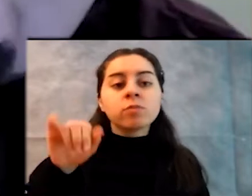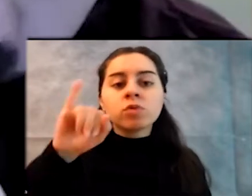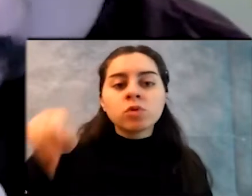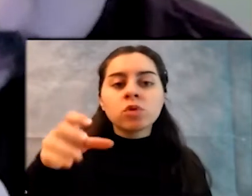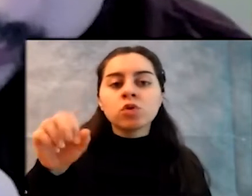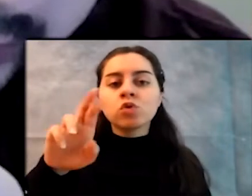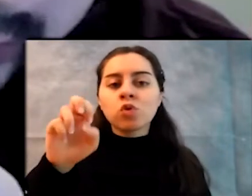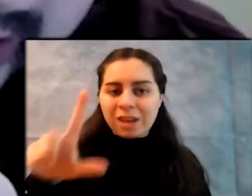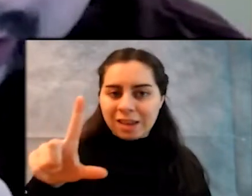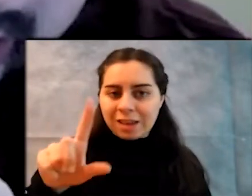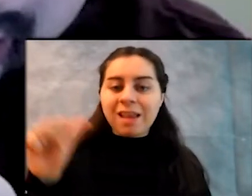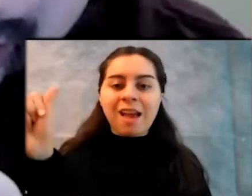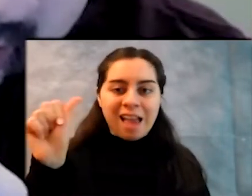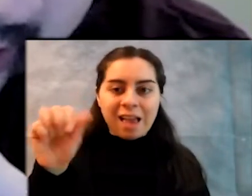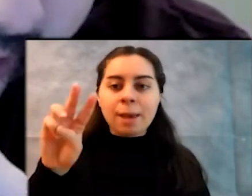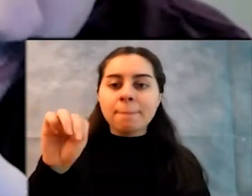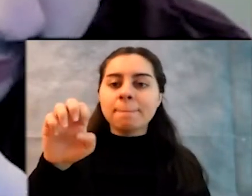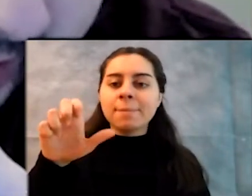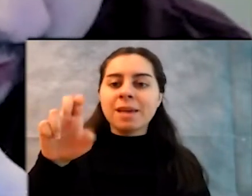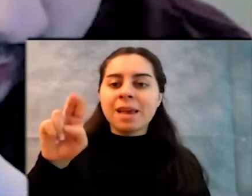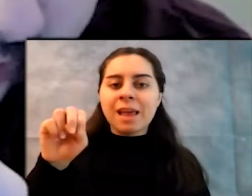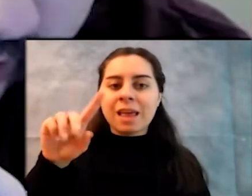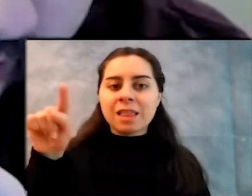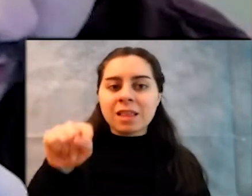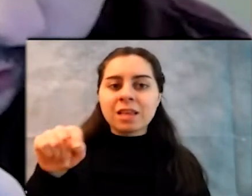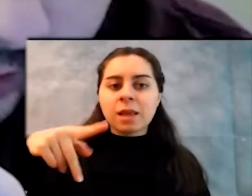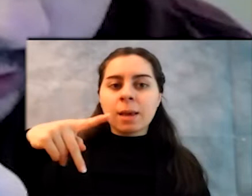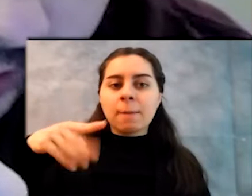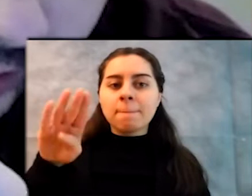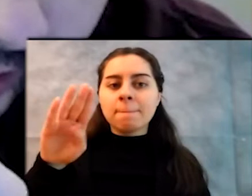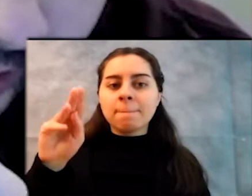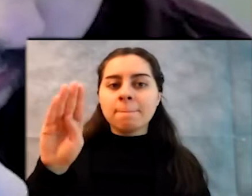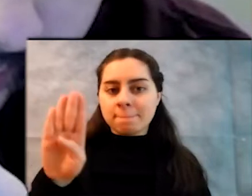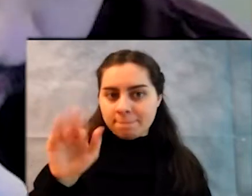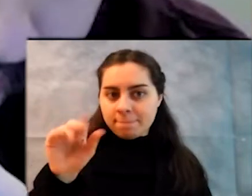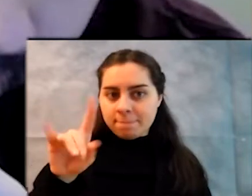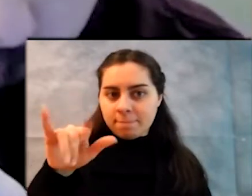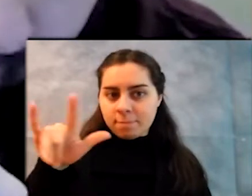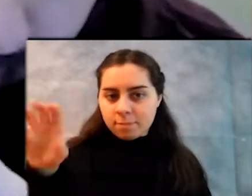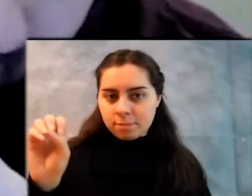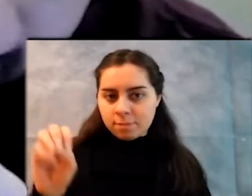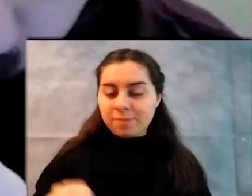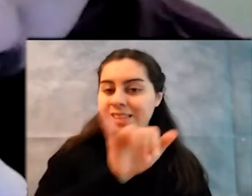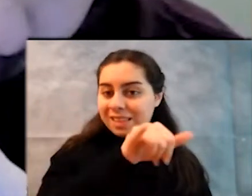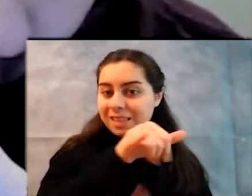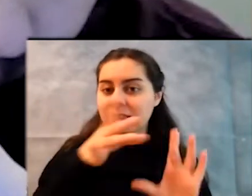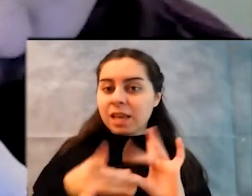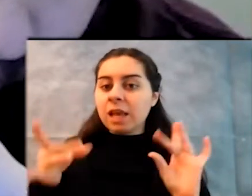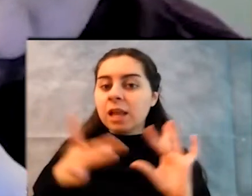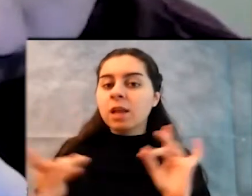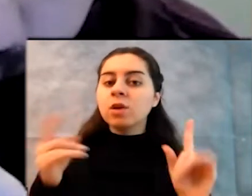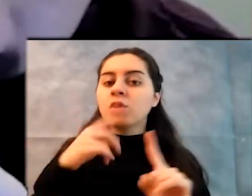Melendez Badillo. In Lettered Barriada, Llorel Melendez Badillo tells the story of